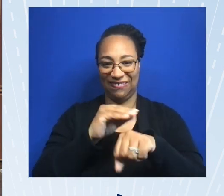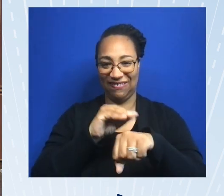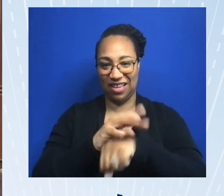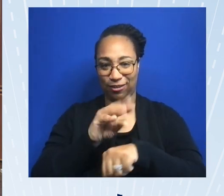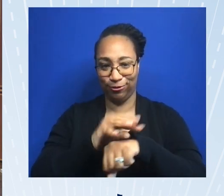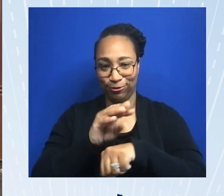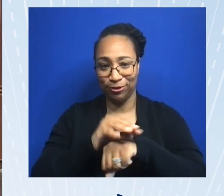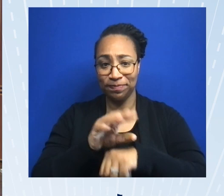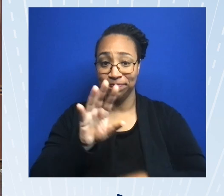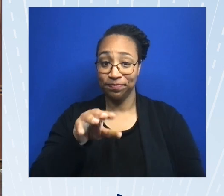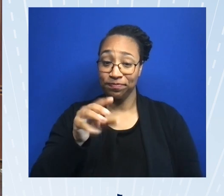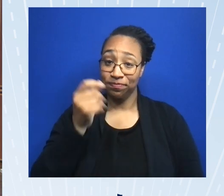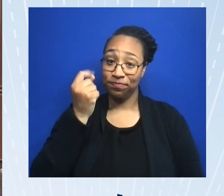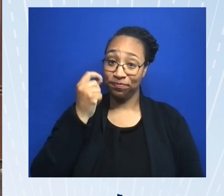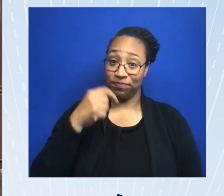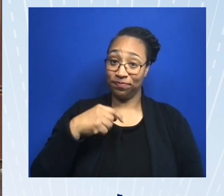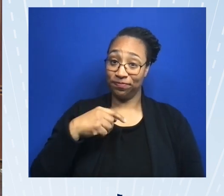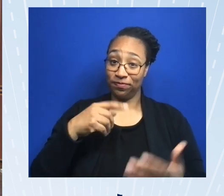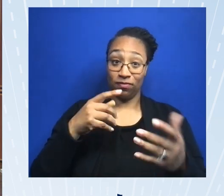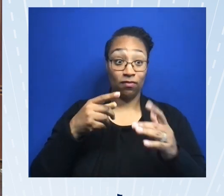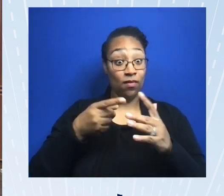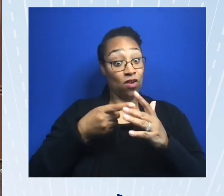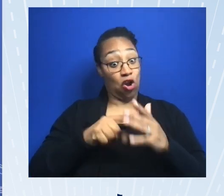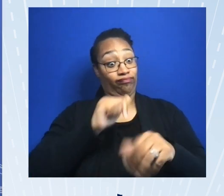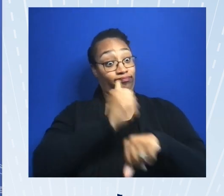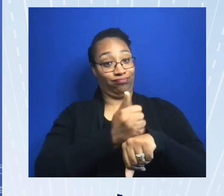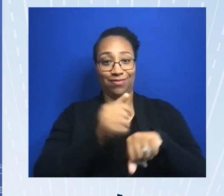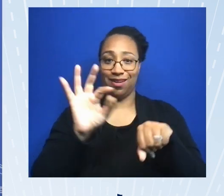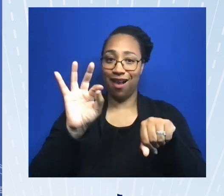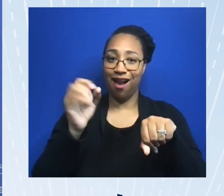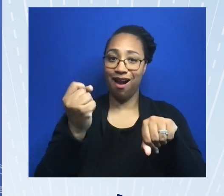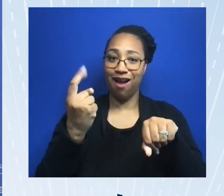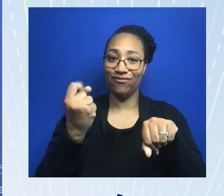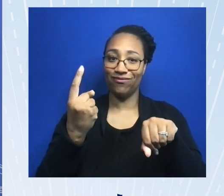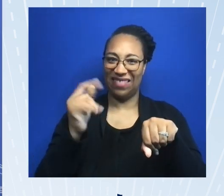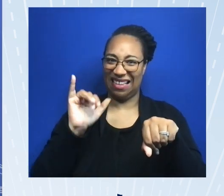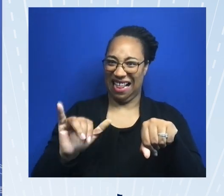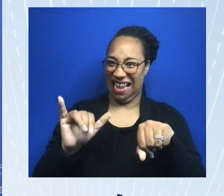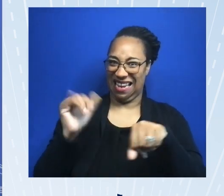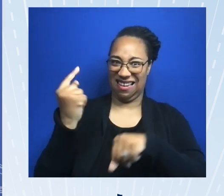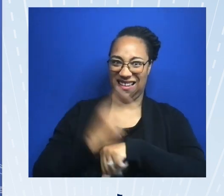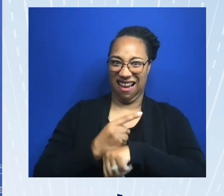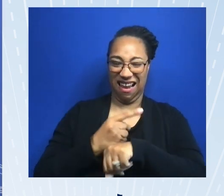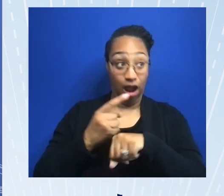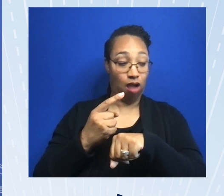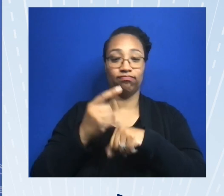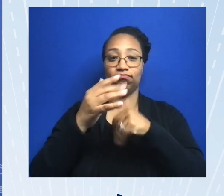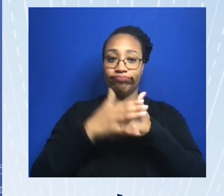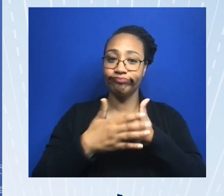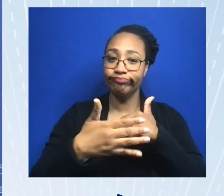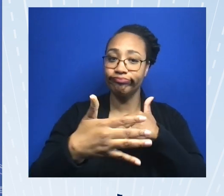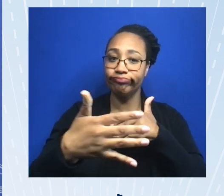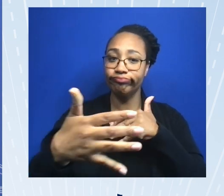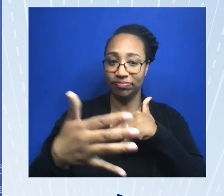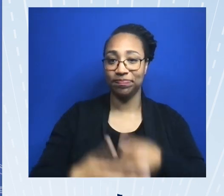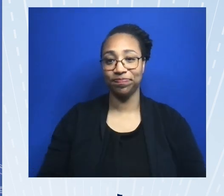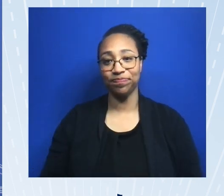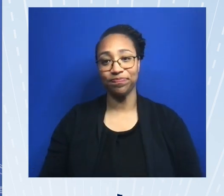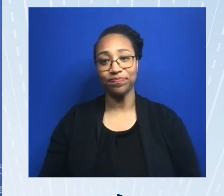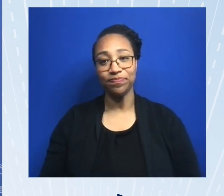our homeland that anti-Semitism represents. I approach this apolitically and